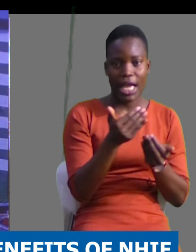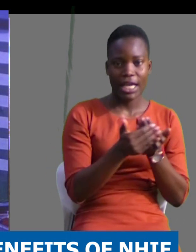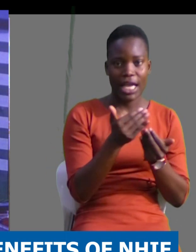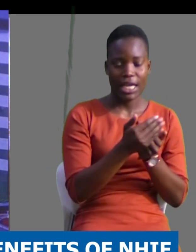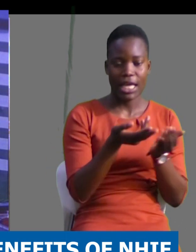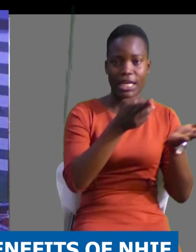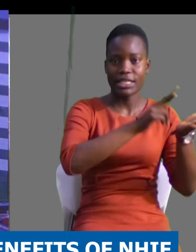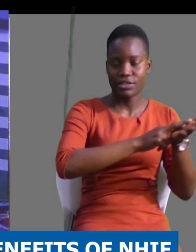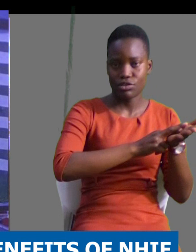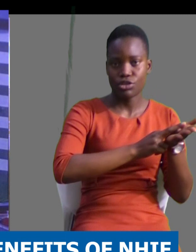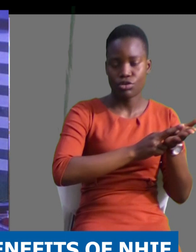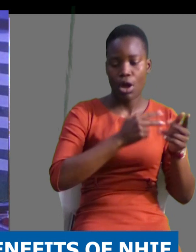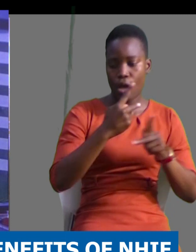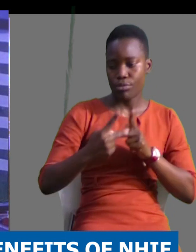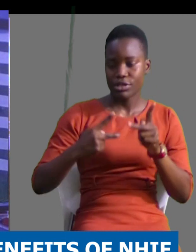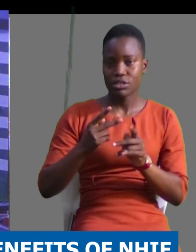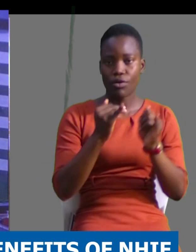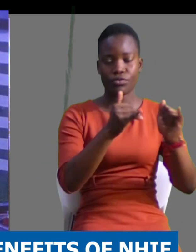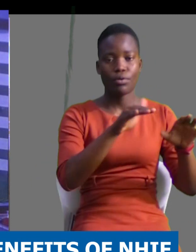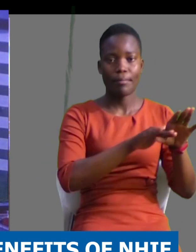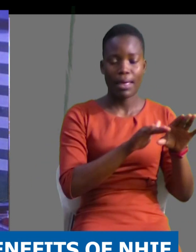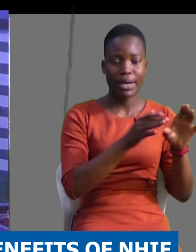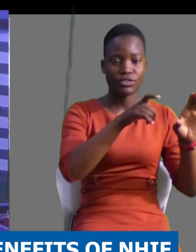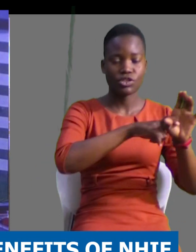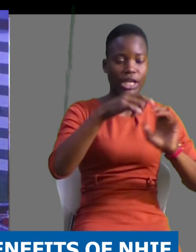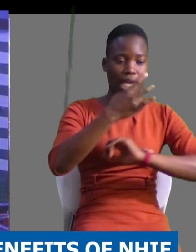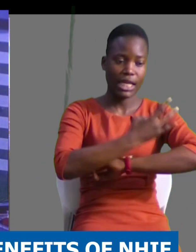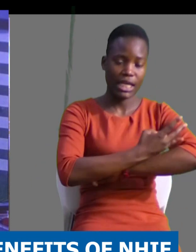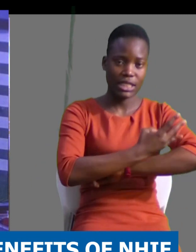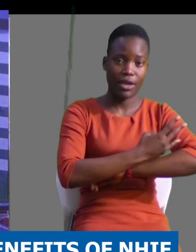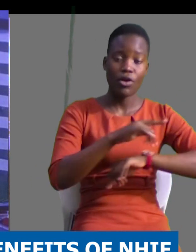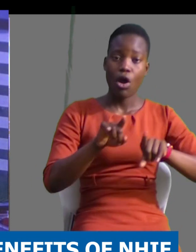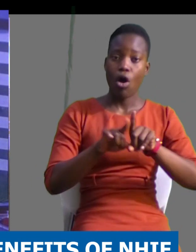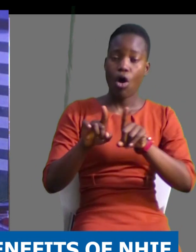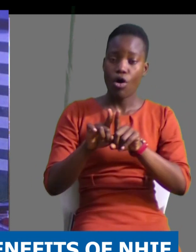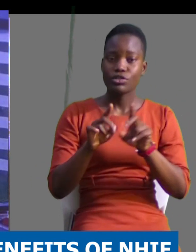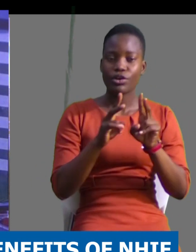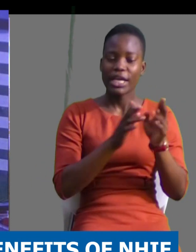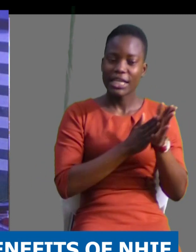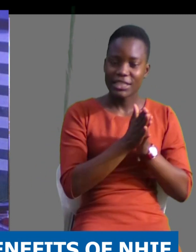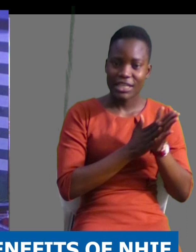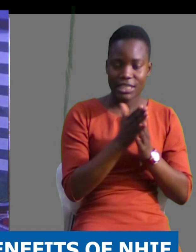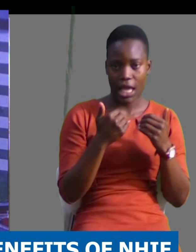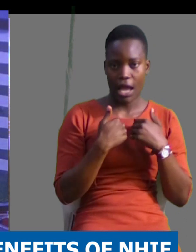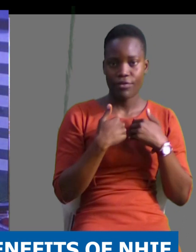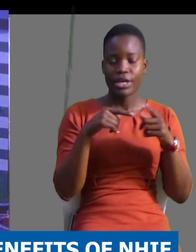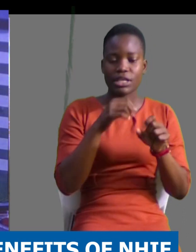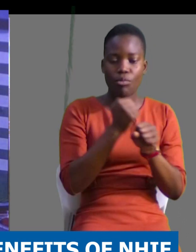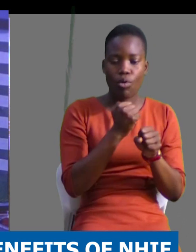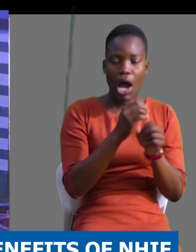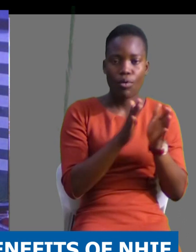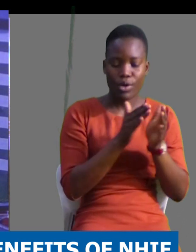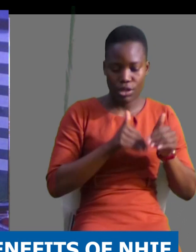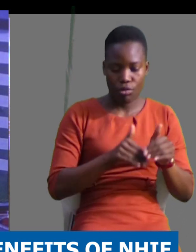We take care of the registration processes of new members coming on board. Yeah. We also are interested, we also work